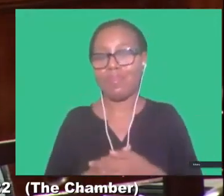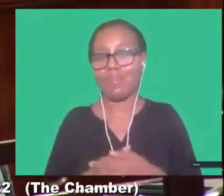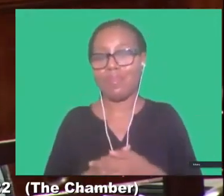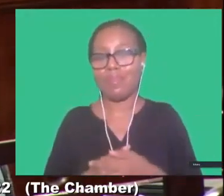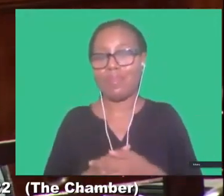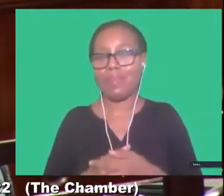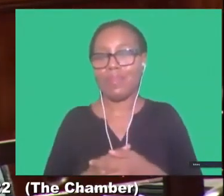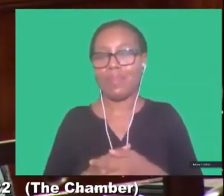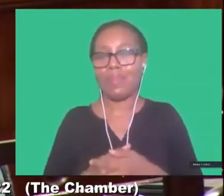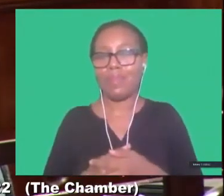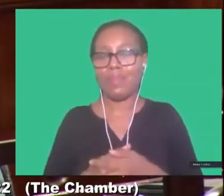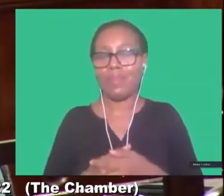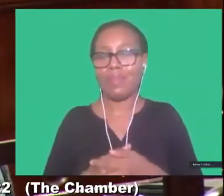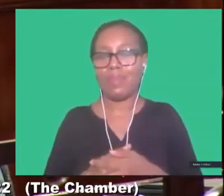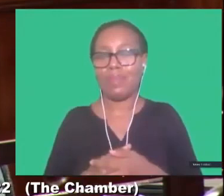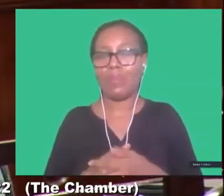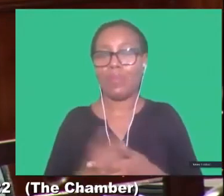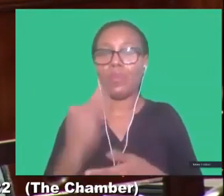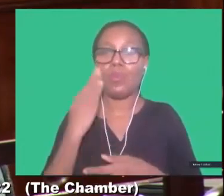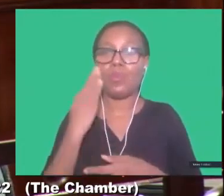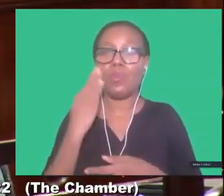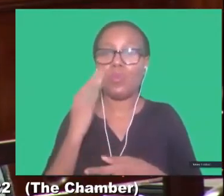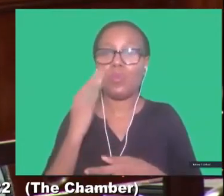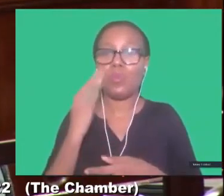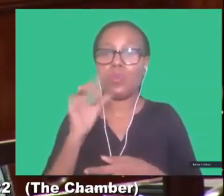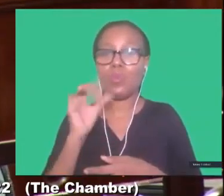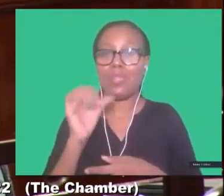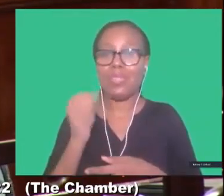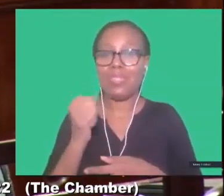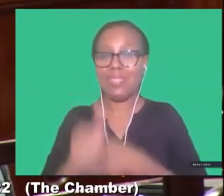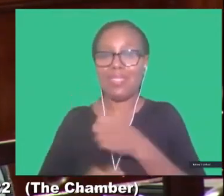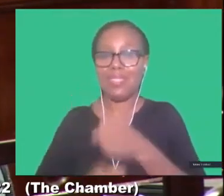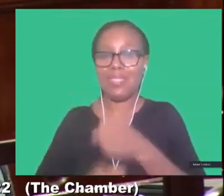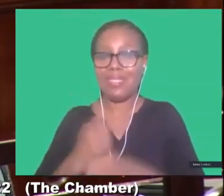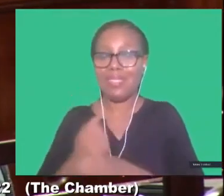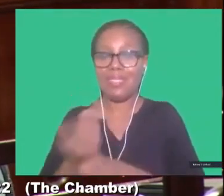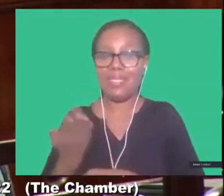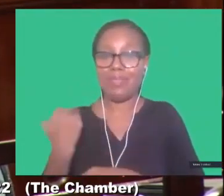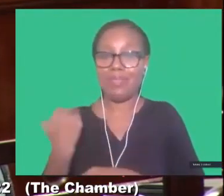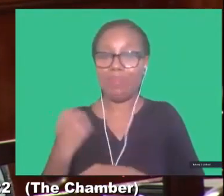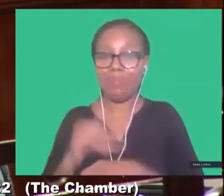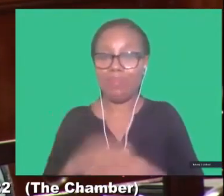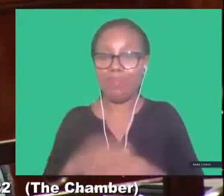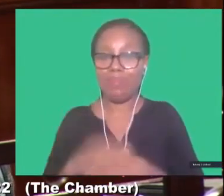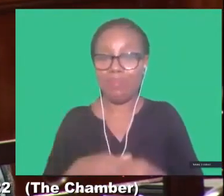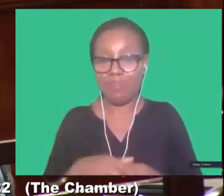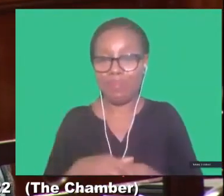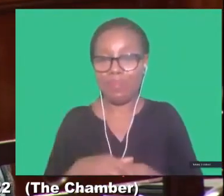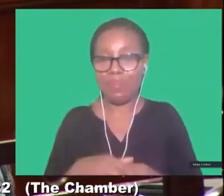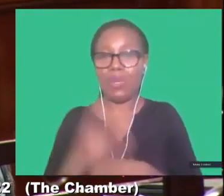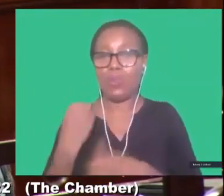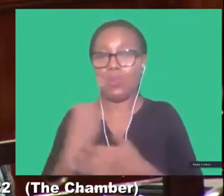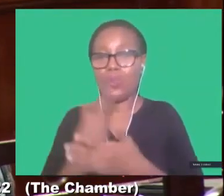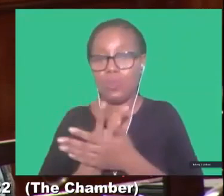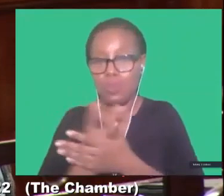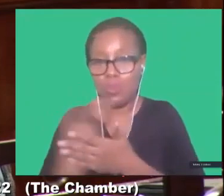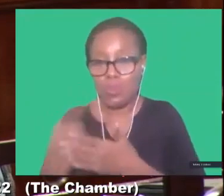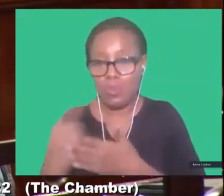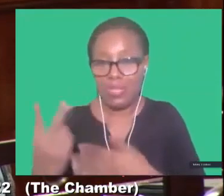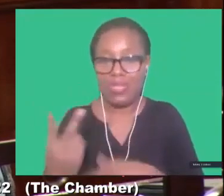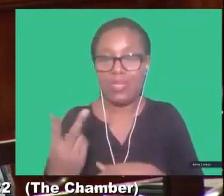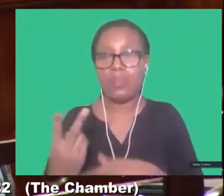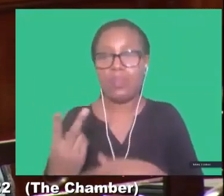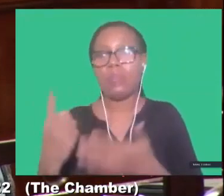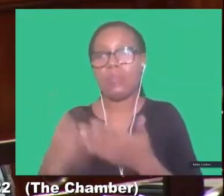10 years ago, even less, 8 years ago, it was taking 2 weeks, even longer sometimes, to